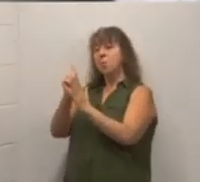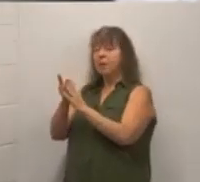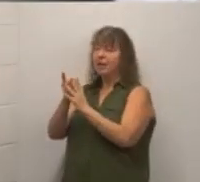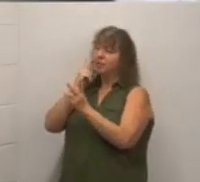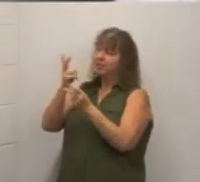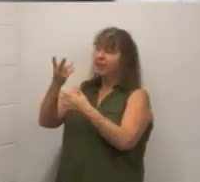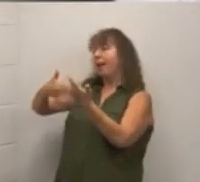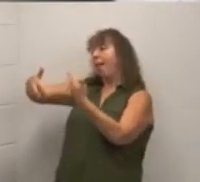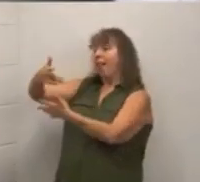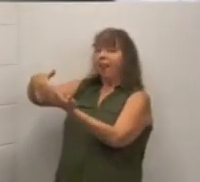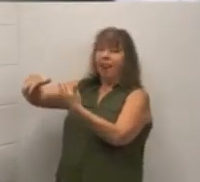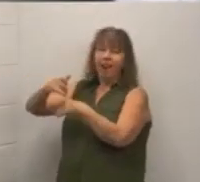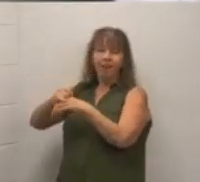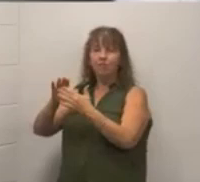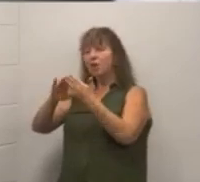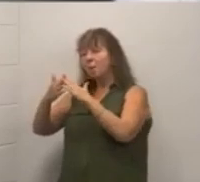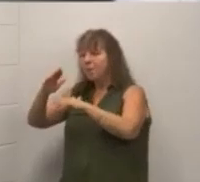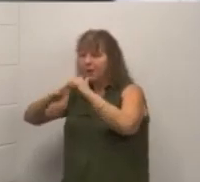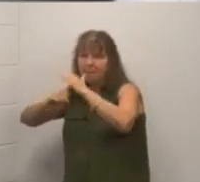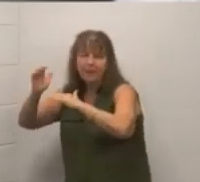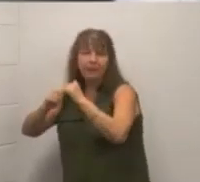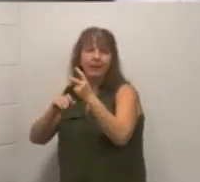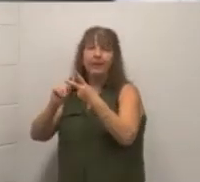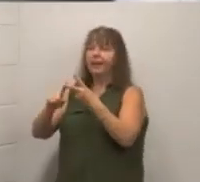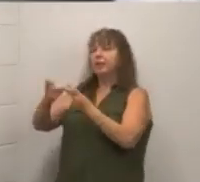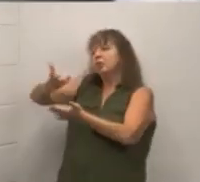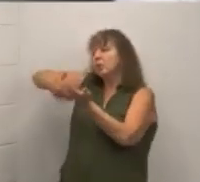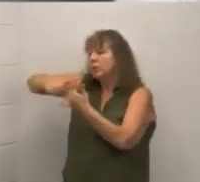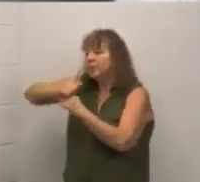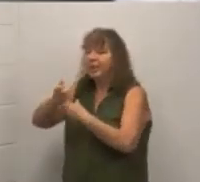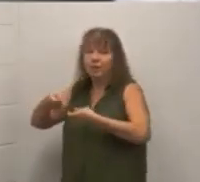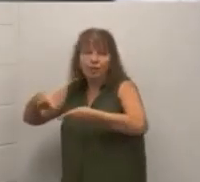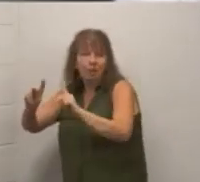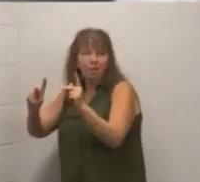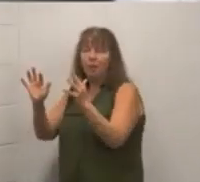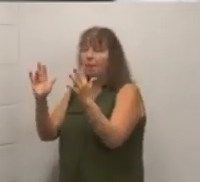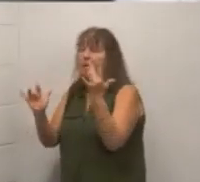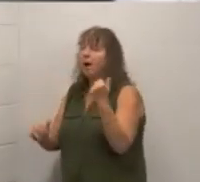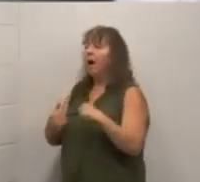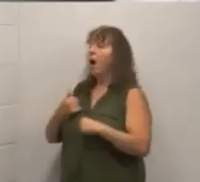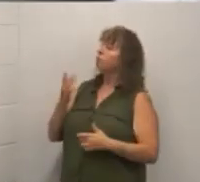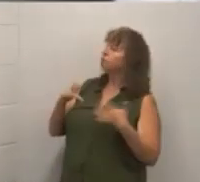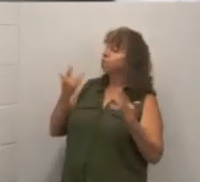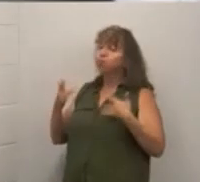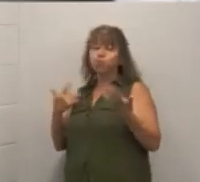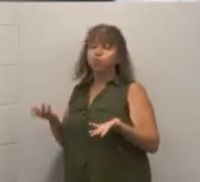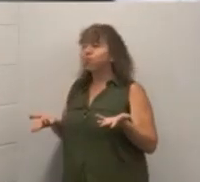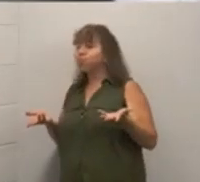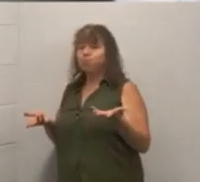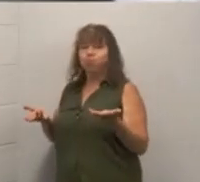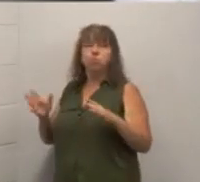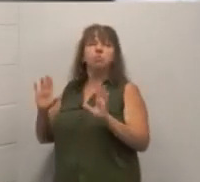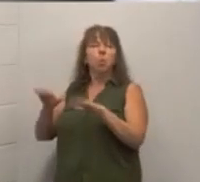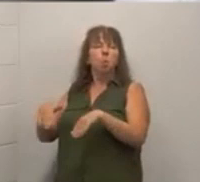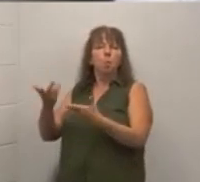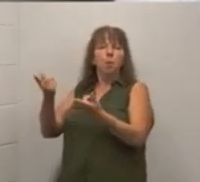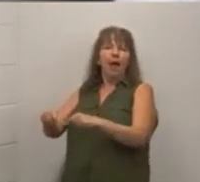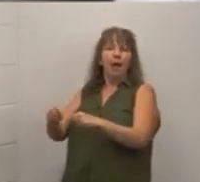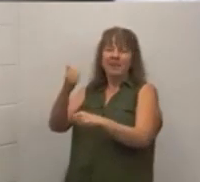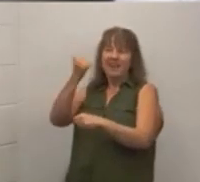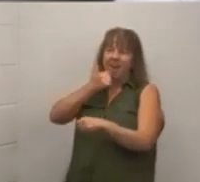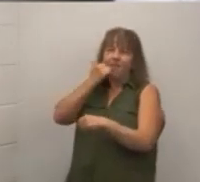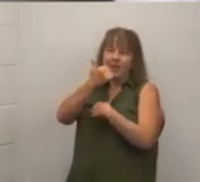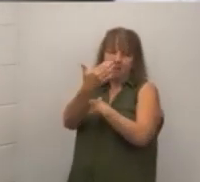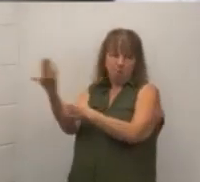every morning for, again, some community building time, some socialization, some social emotional check-ins, et cetera. It is going